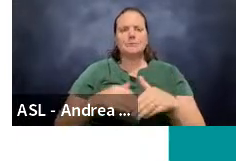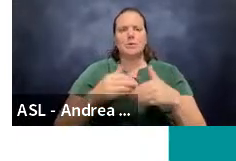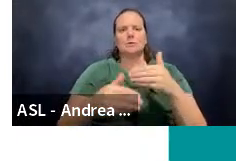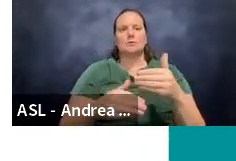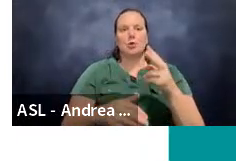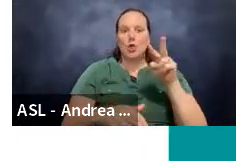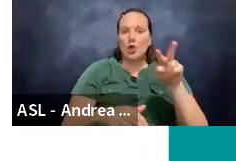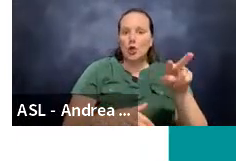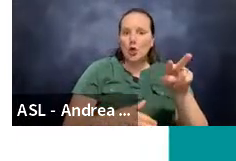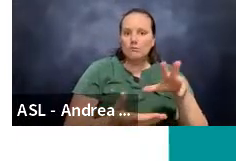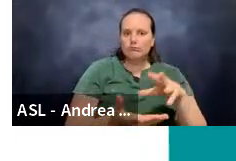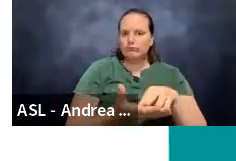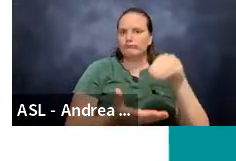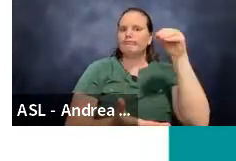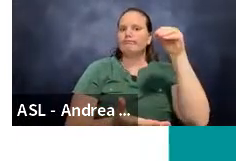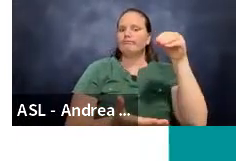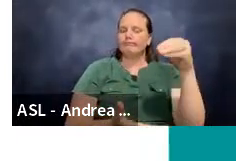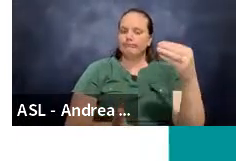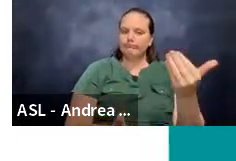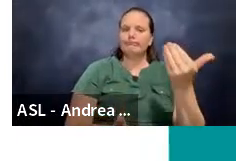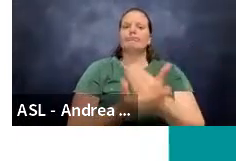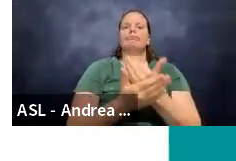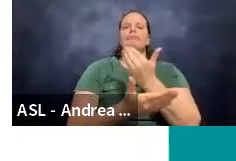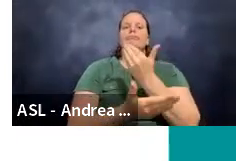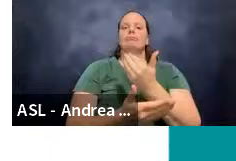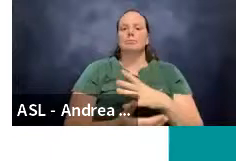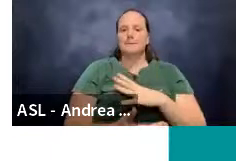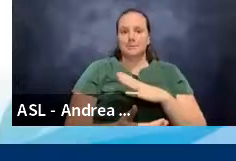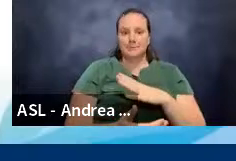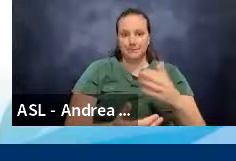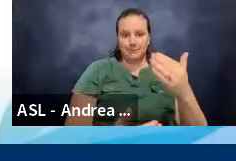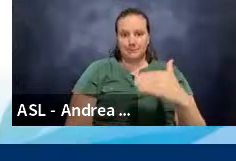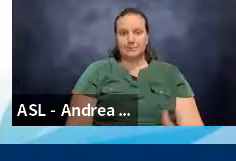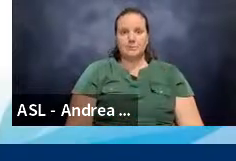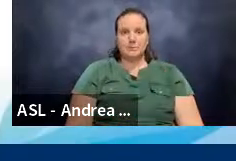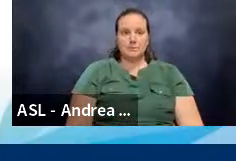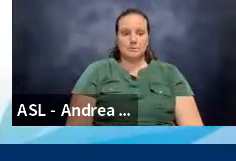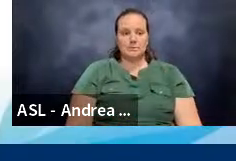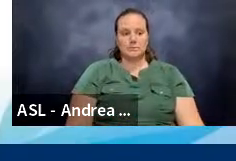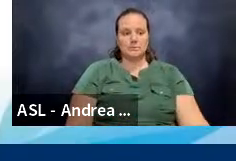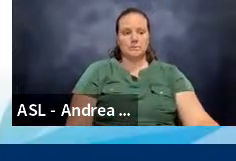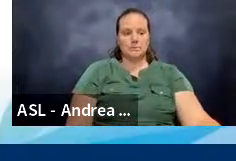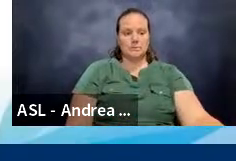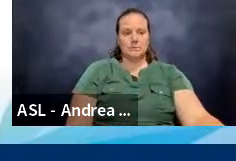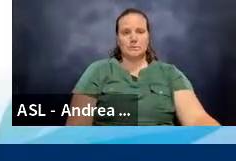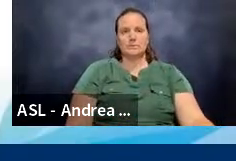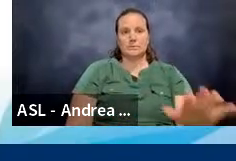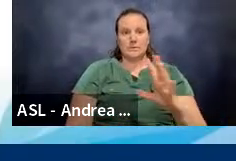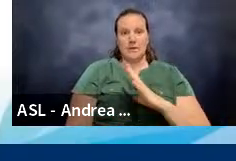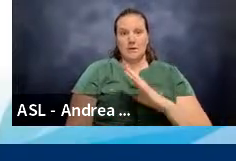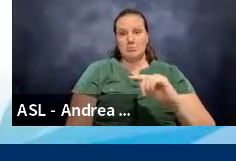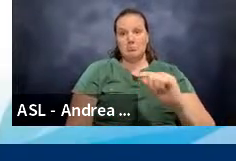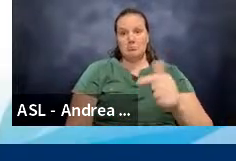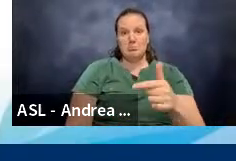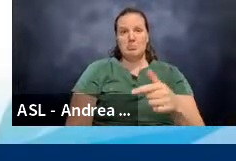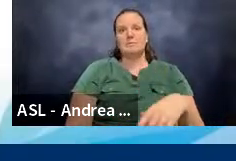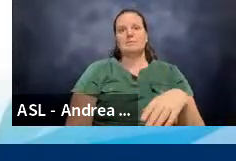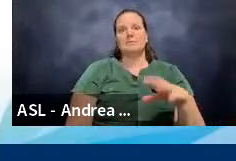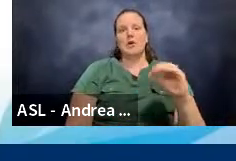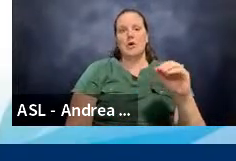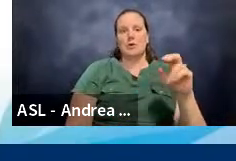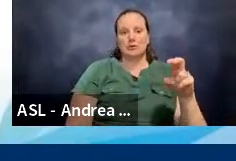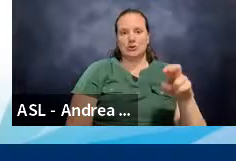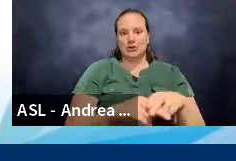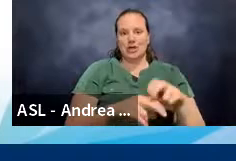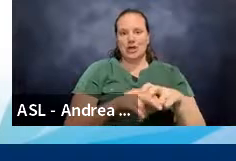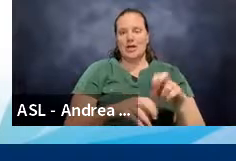be looking for opportunities for learning. Next slide, please. With that, I'd like to turn it over to our co-chairs,